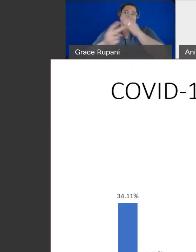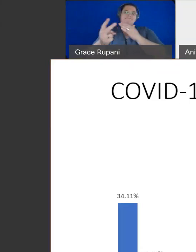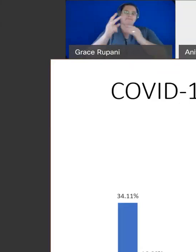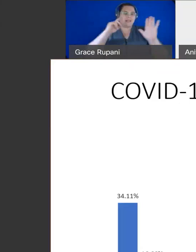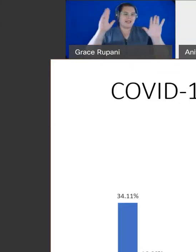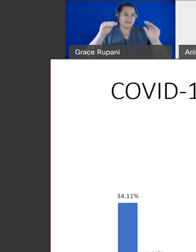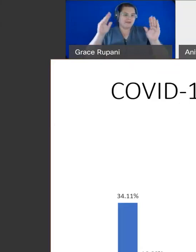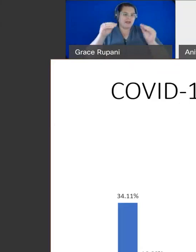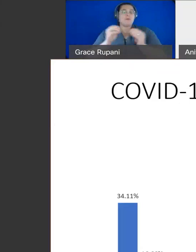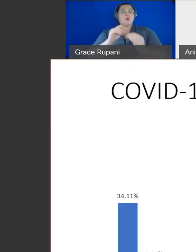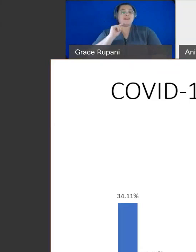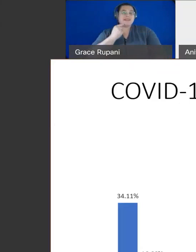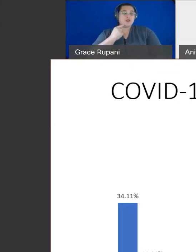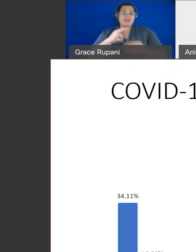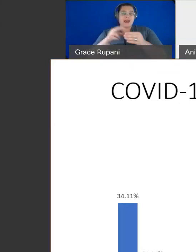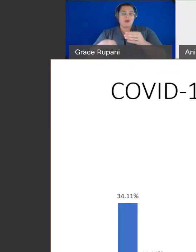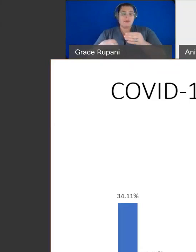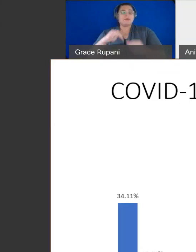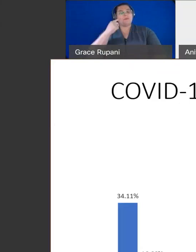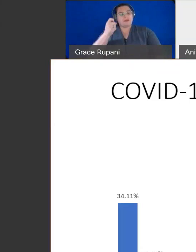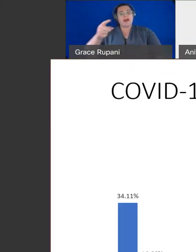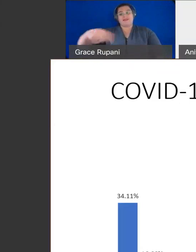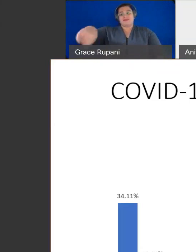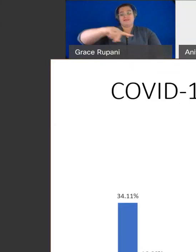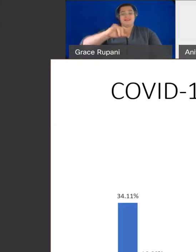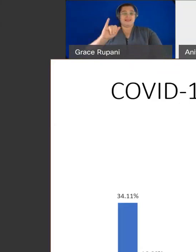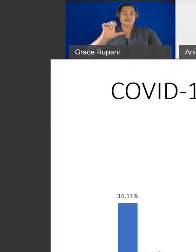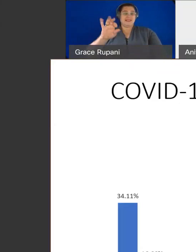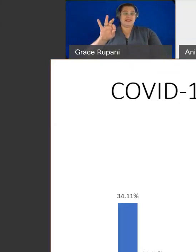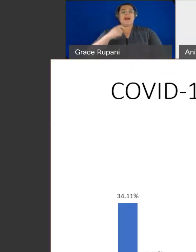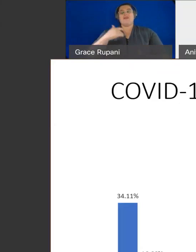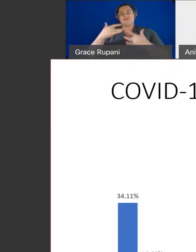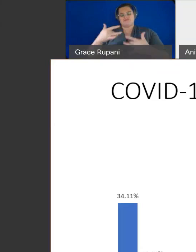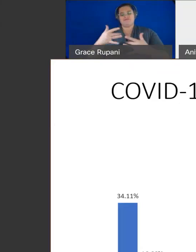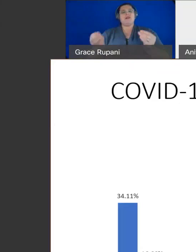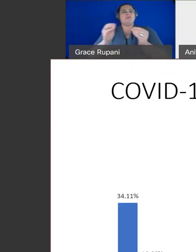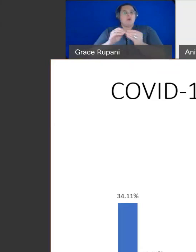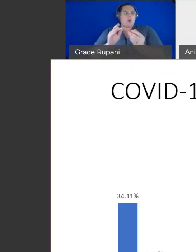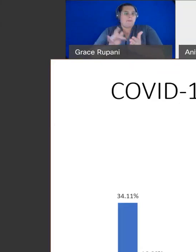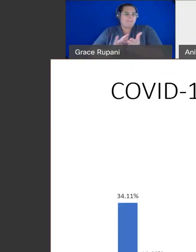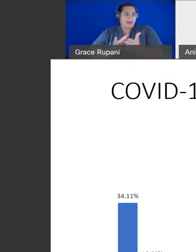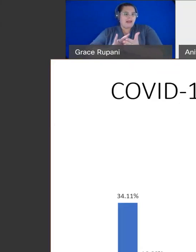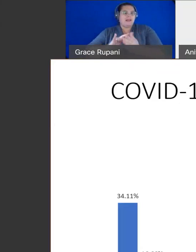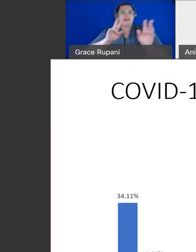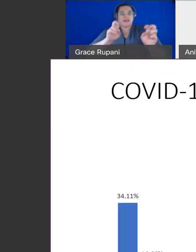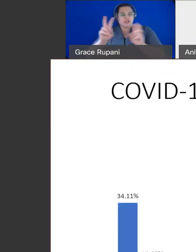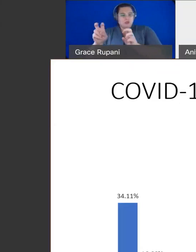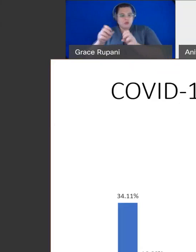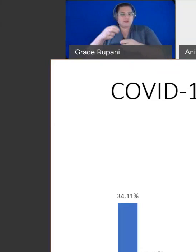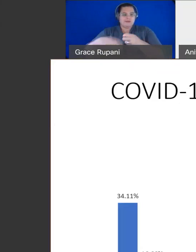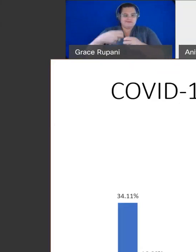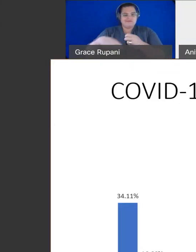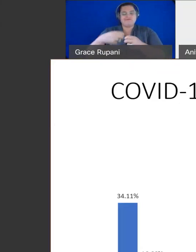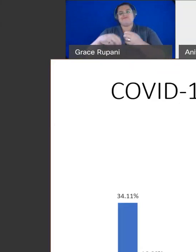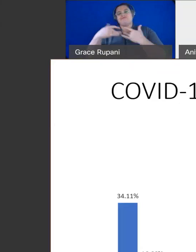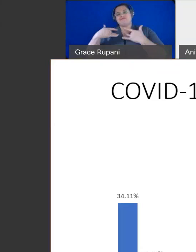because we do have some people who are more medically compromised in intermediate care facilities. They have more underlying health conditions.